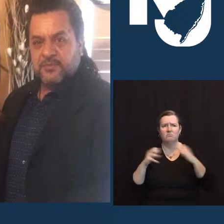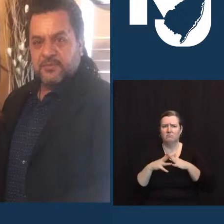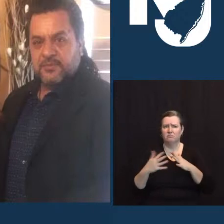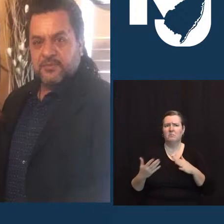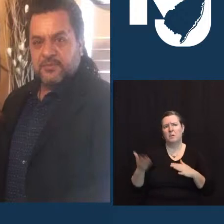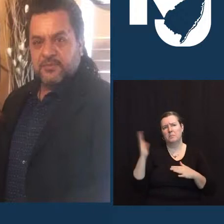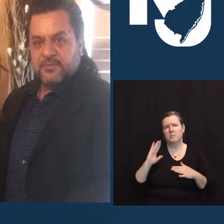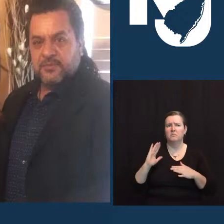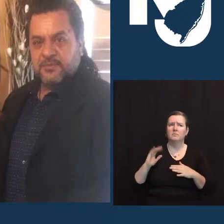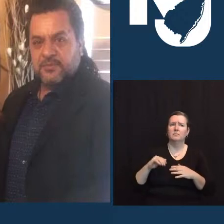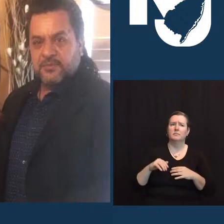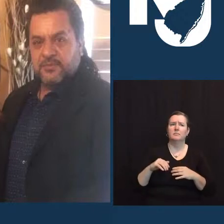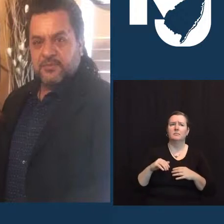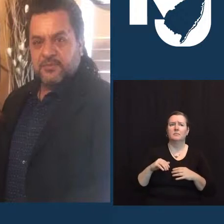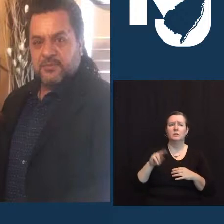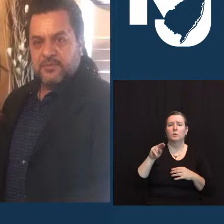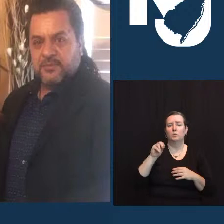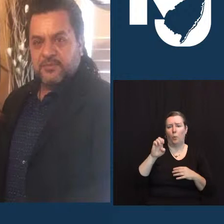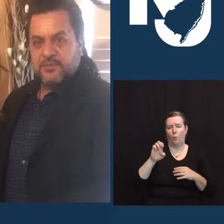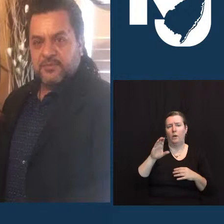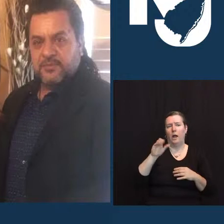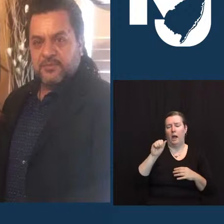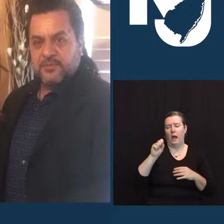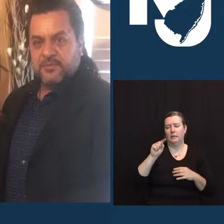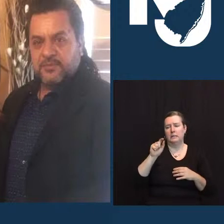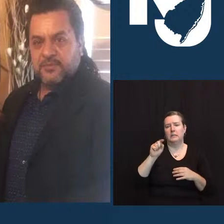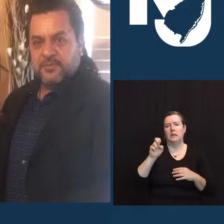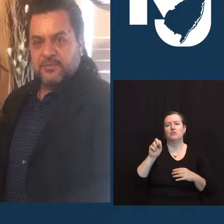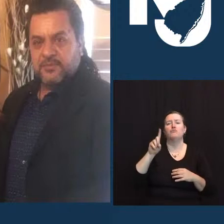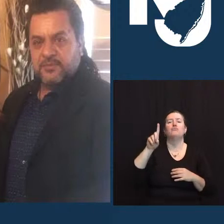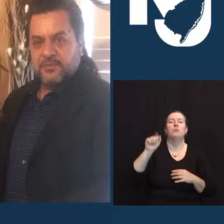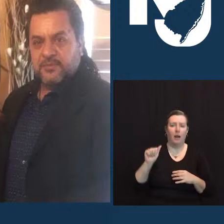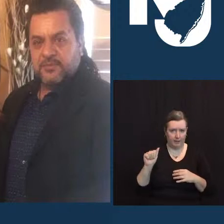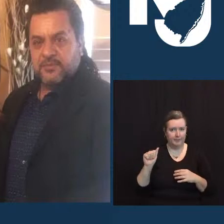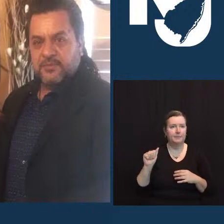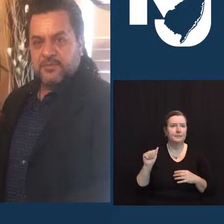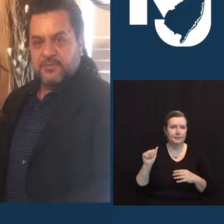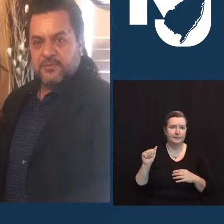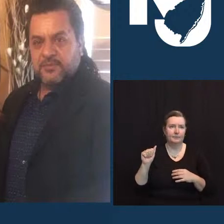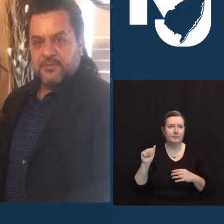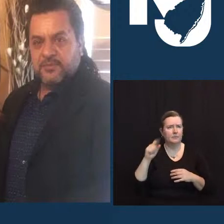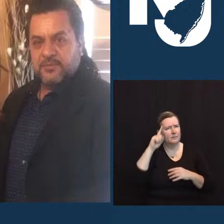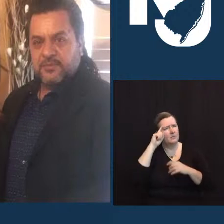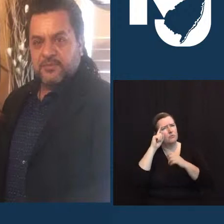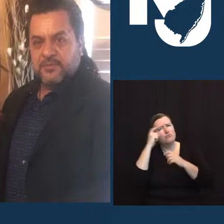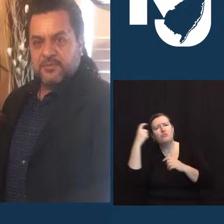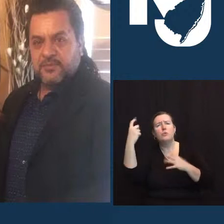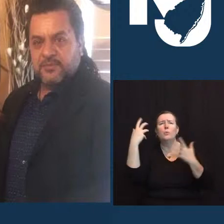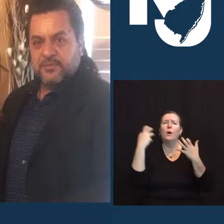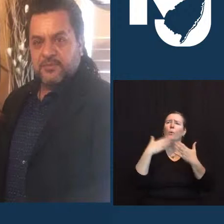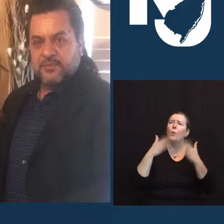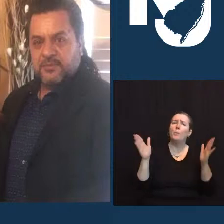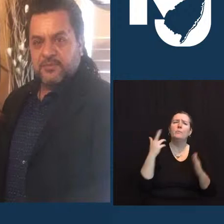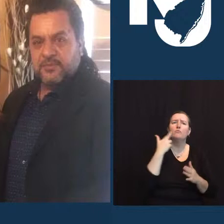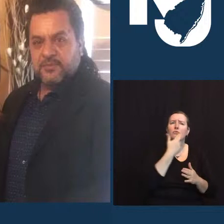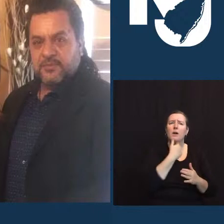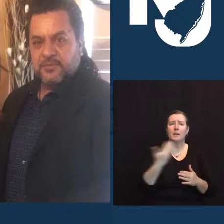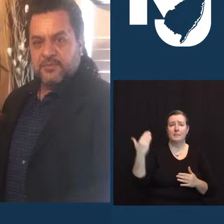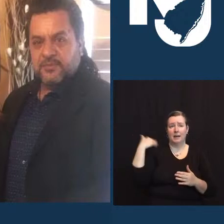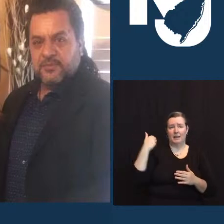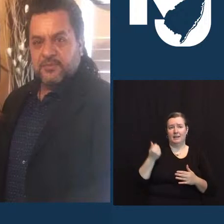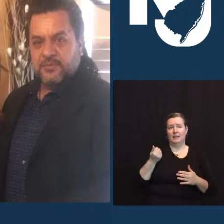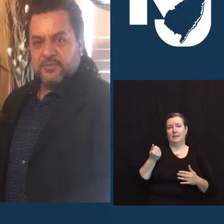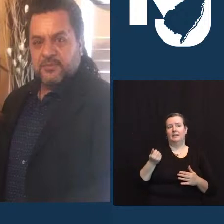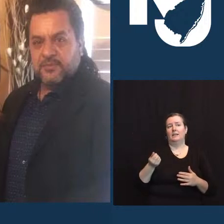realize his American dream back in 1998. Because of this support, Fiesta Mexicana is open, and